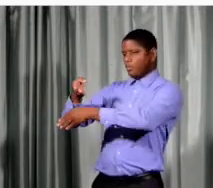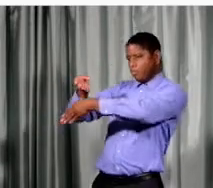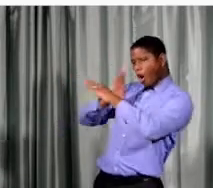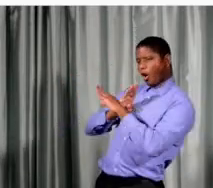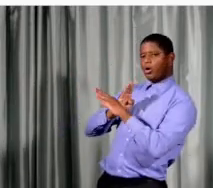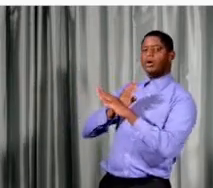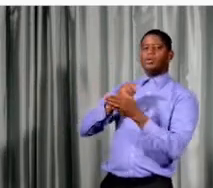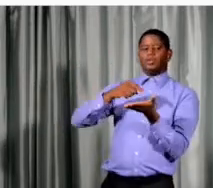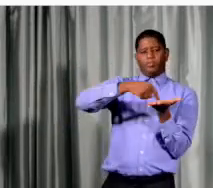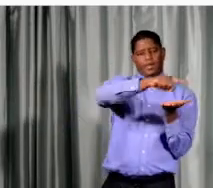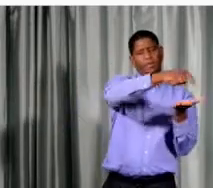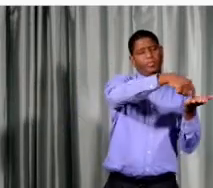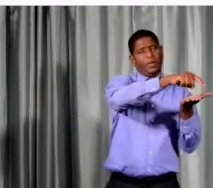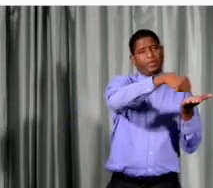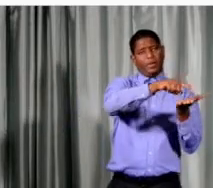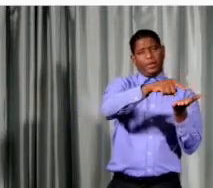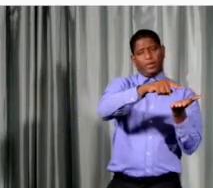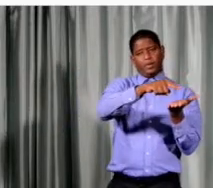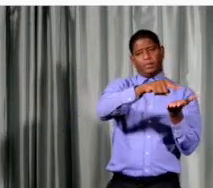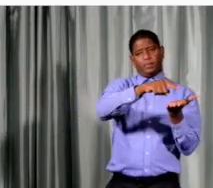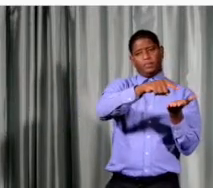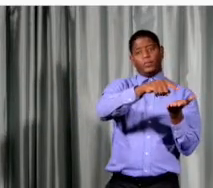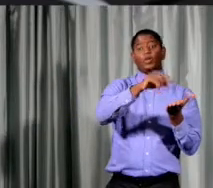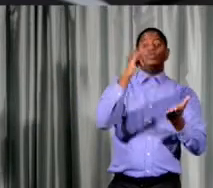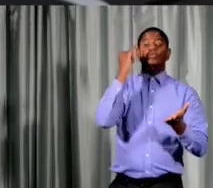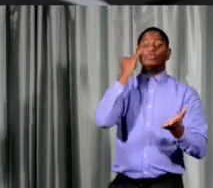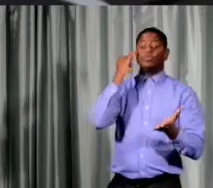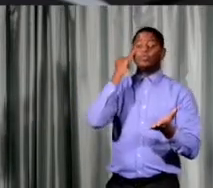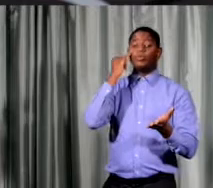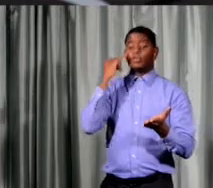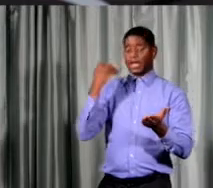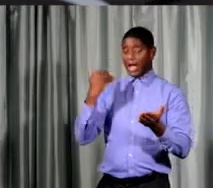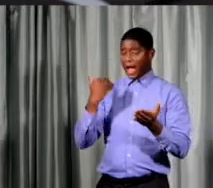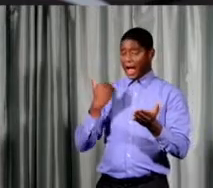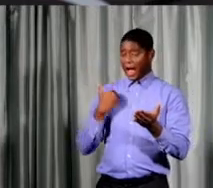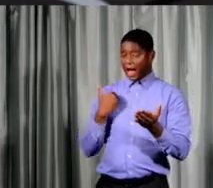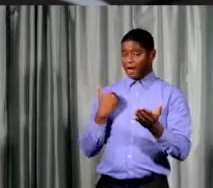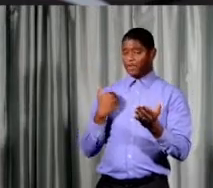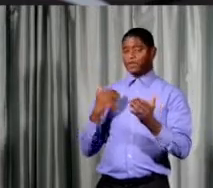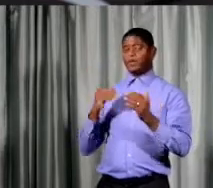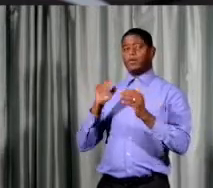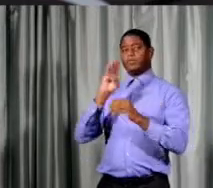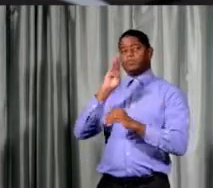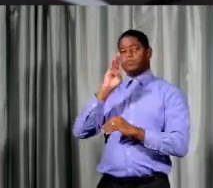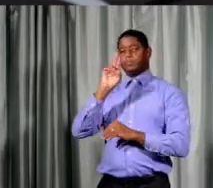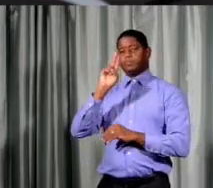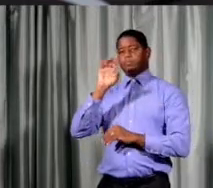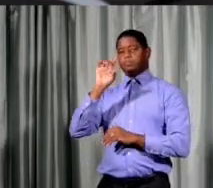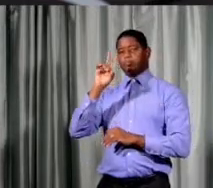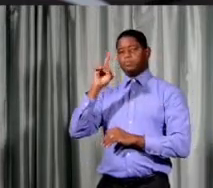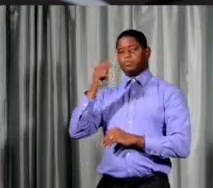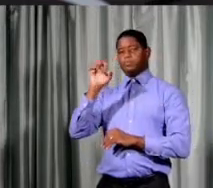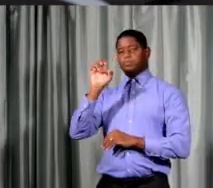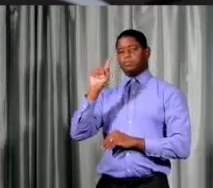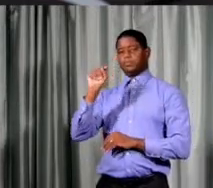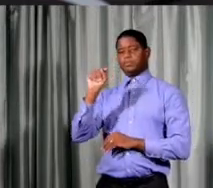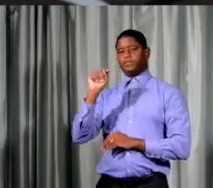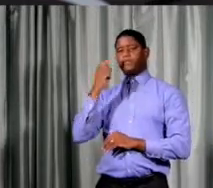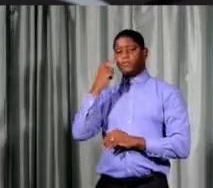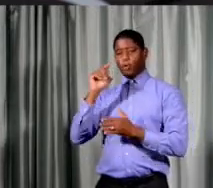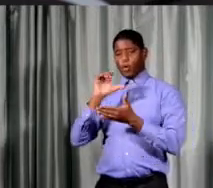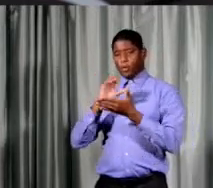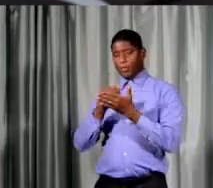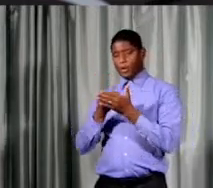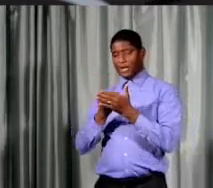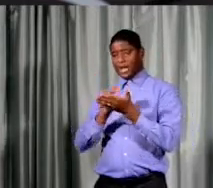budget is anticipating problems. Don't complicate this. This could be one line, cash